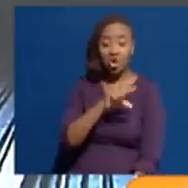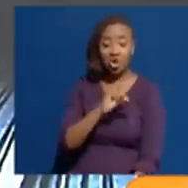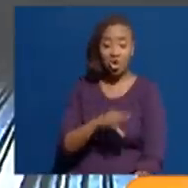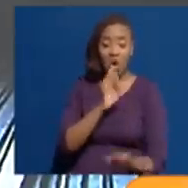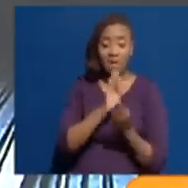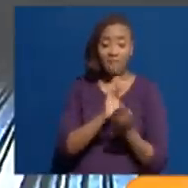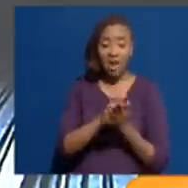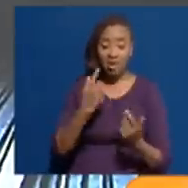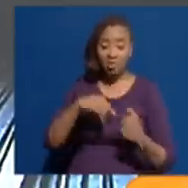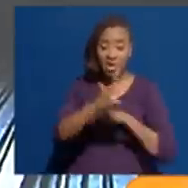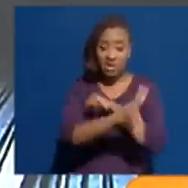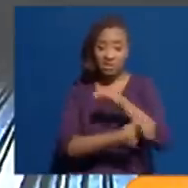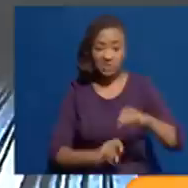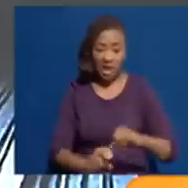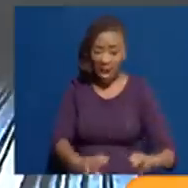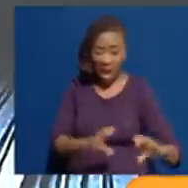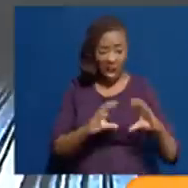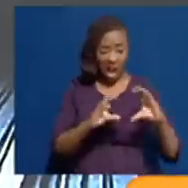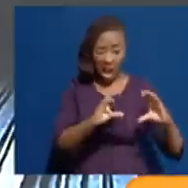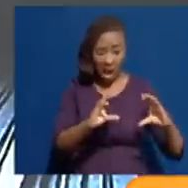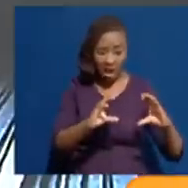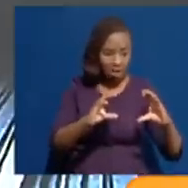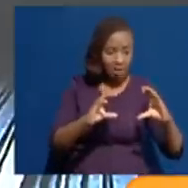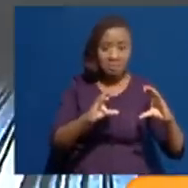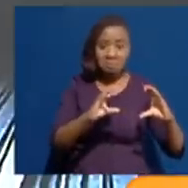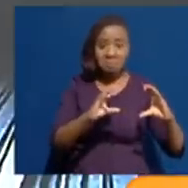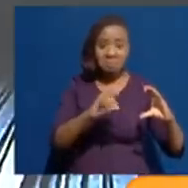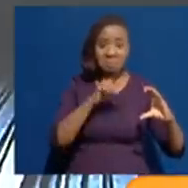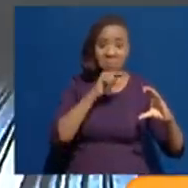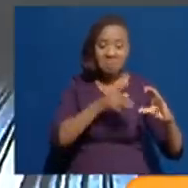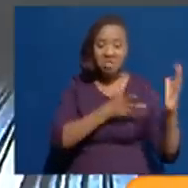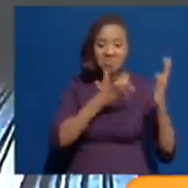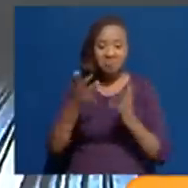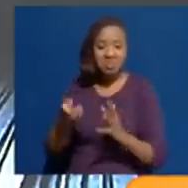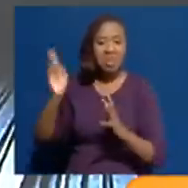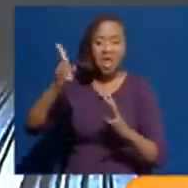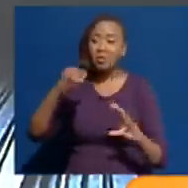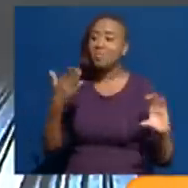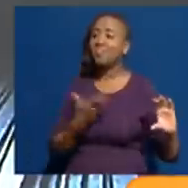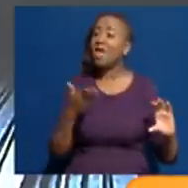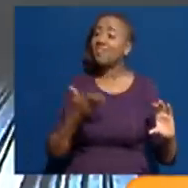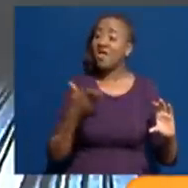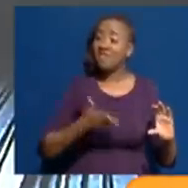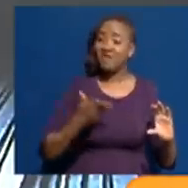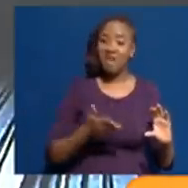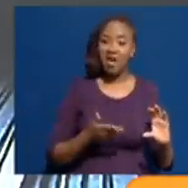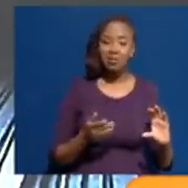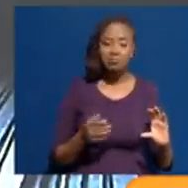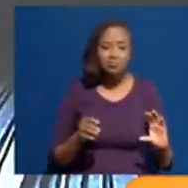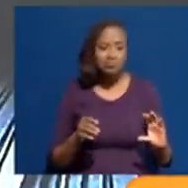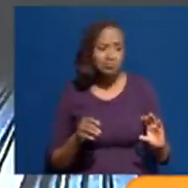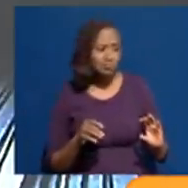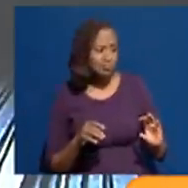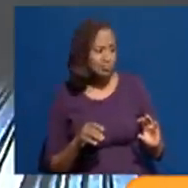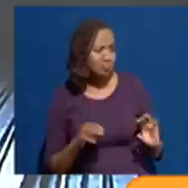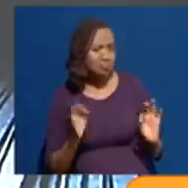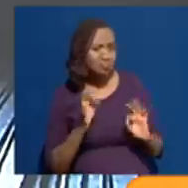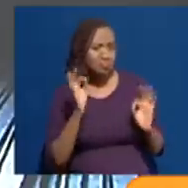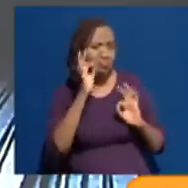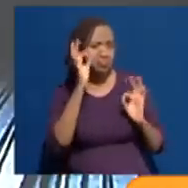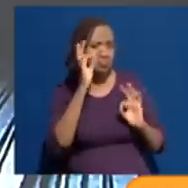of a colossal sum of money that had apparently been transported to Nairobi. The scammer saying that they were in a position